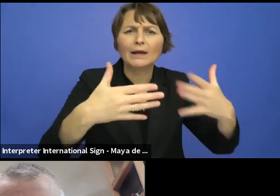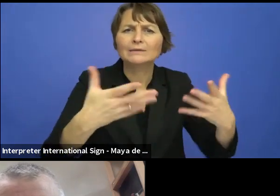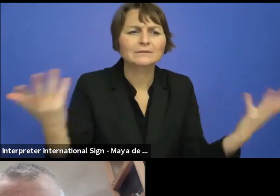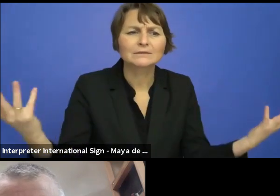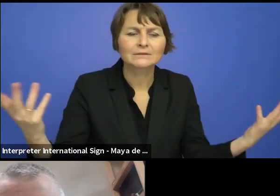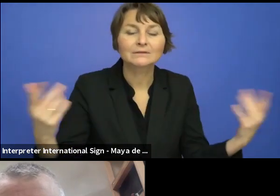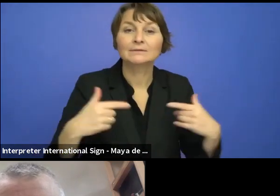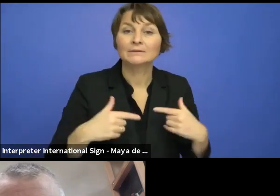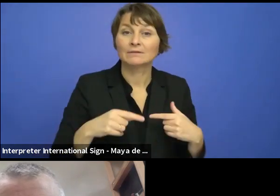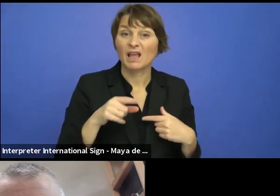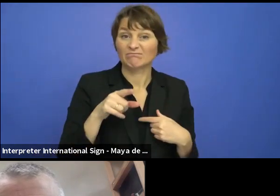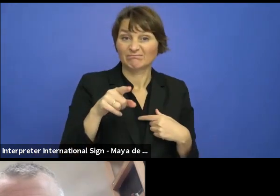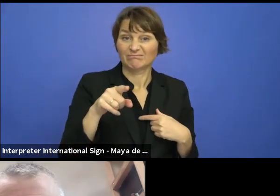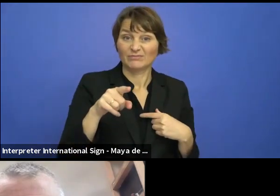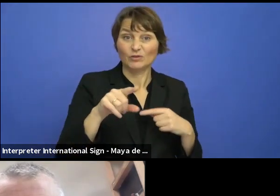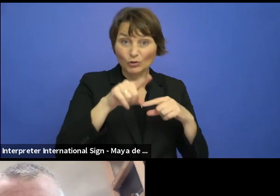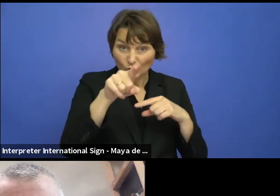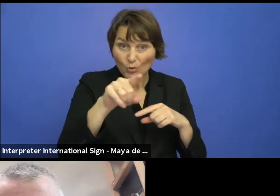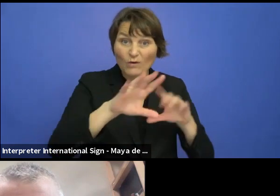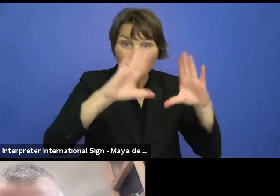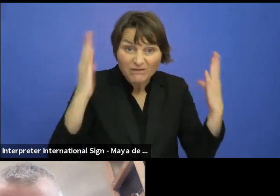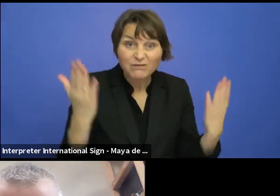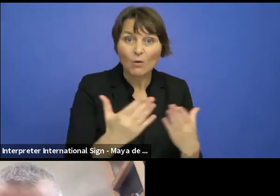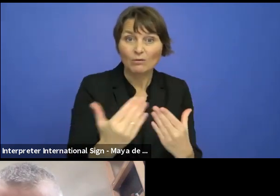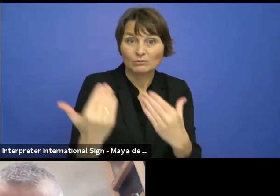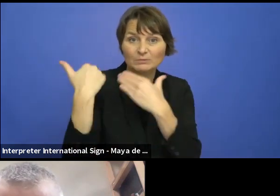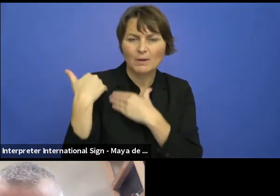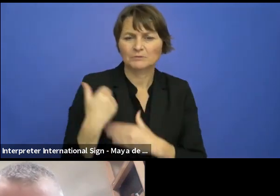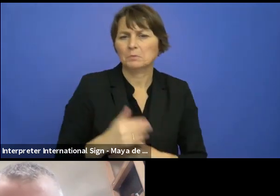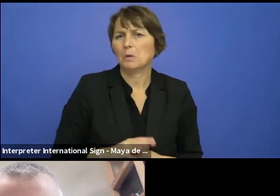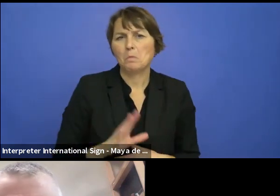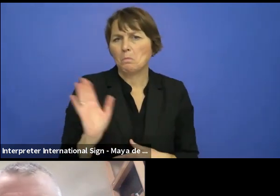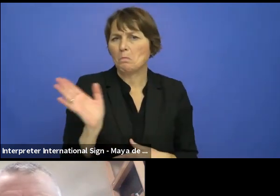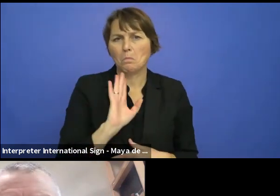doesn't depend entirely on you. So this is where